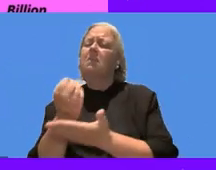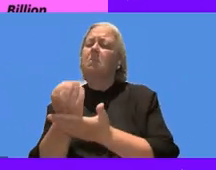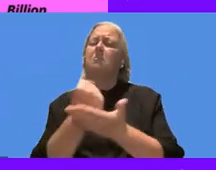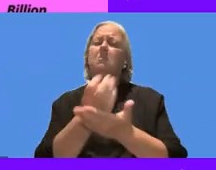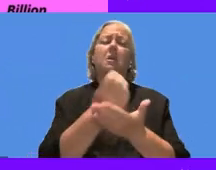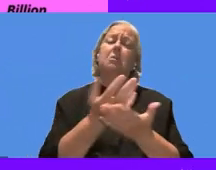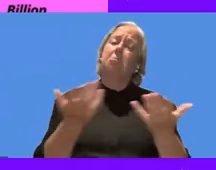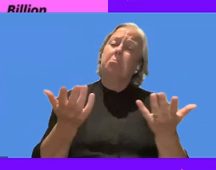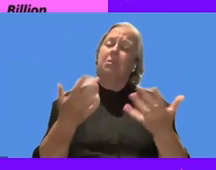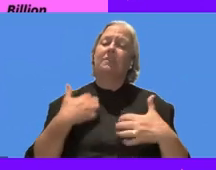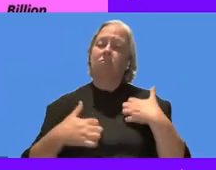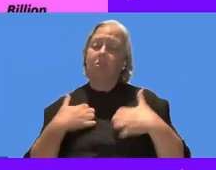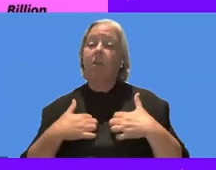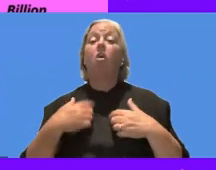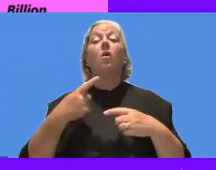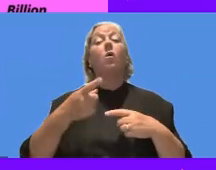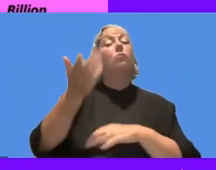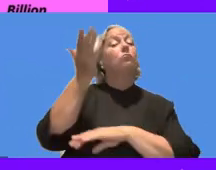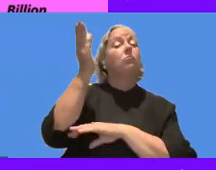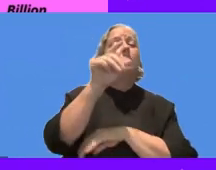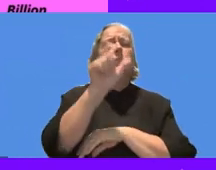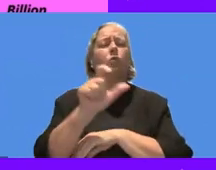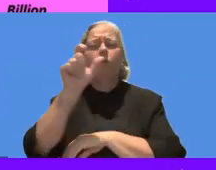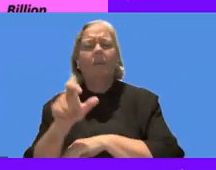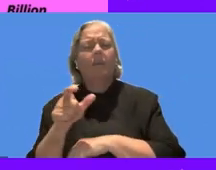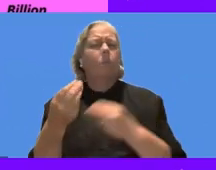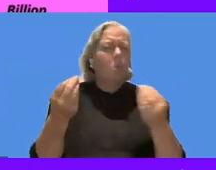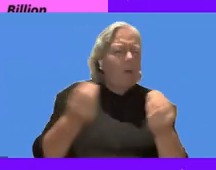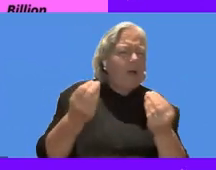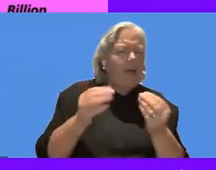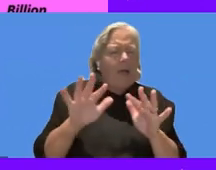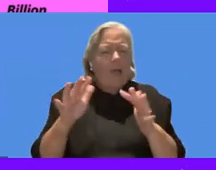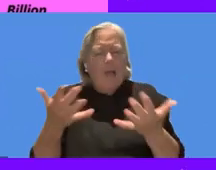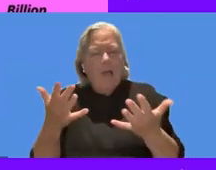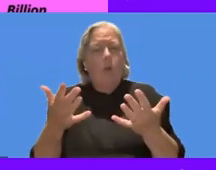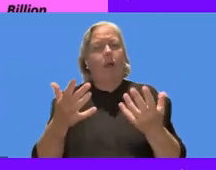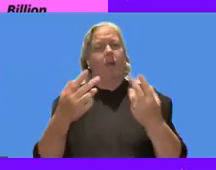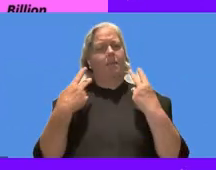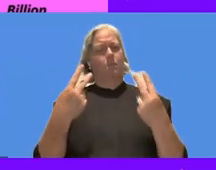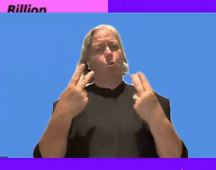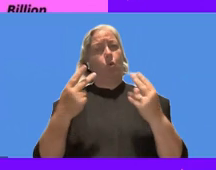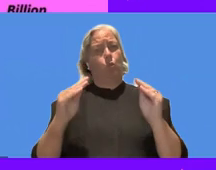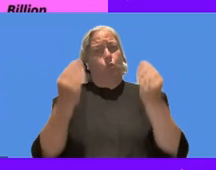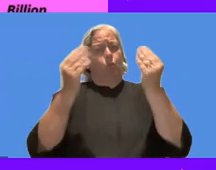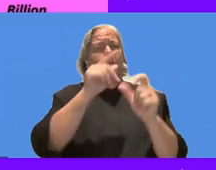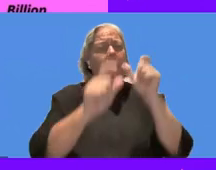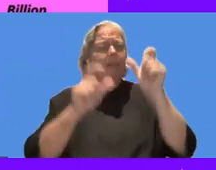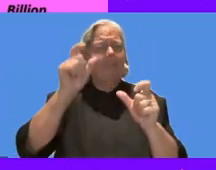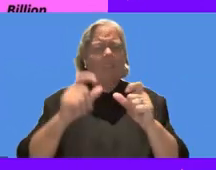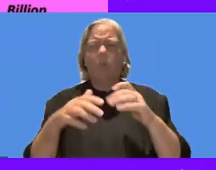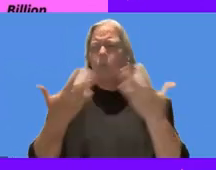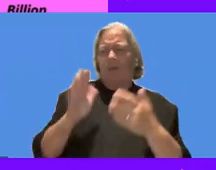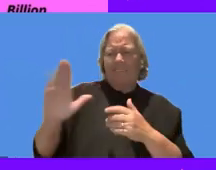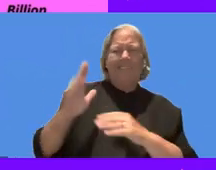different speakers today on why and how it's important to involve young people in identifying barriers, but also in addressing